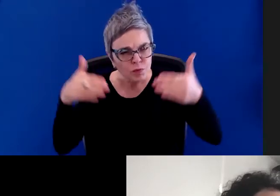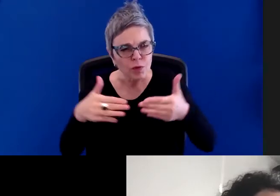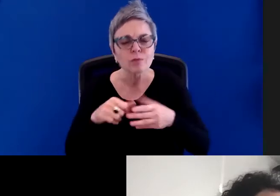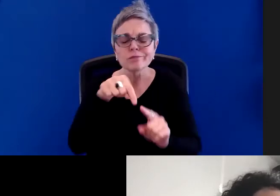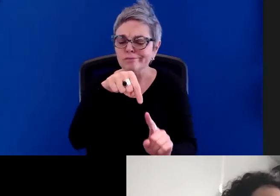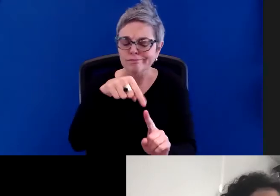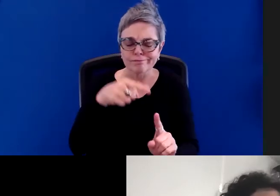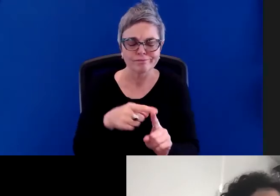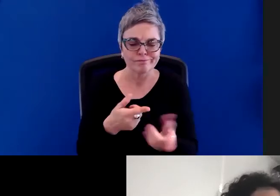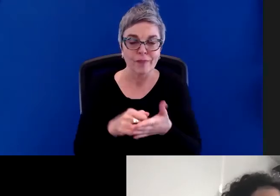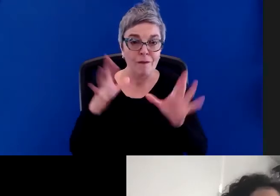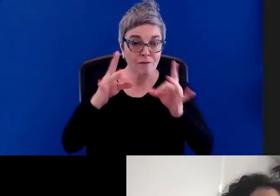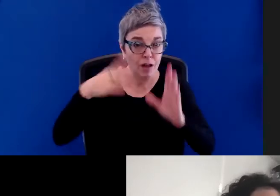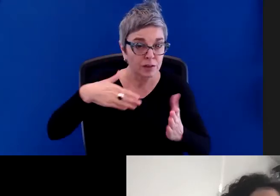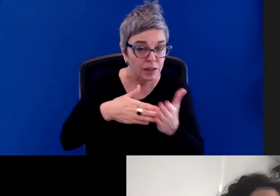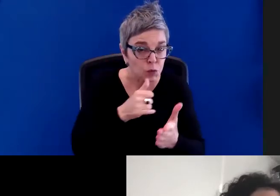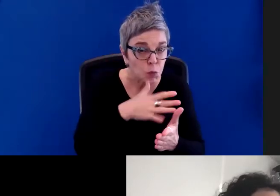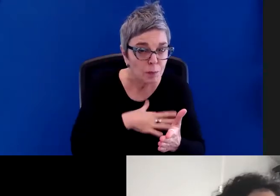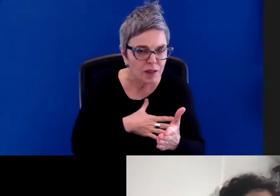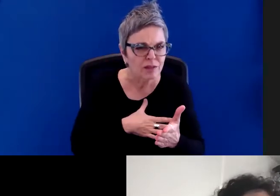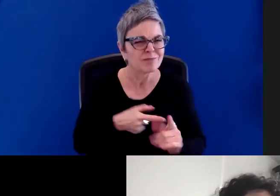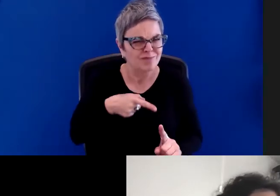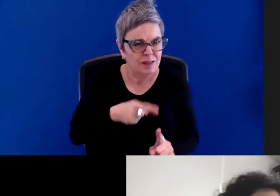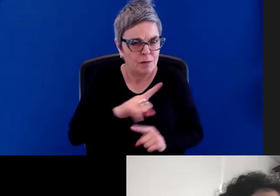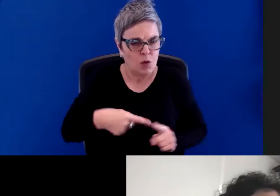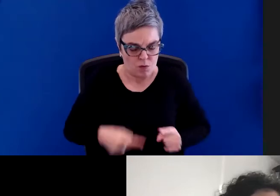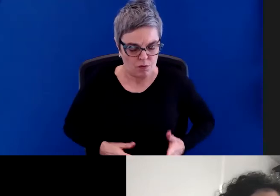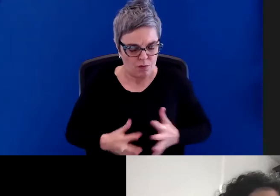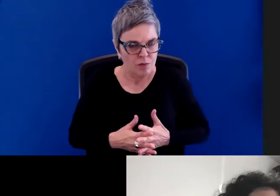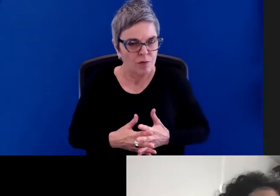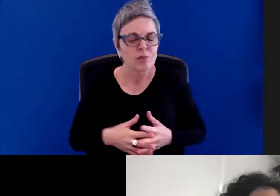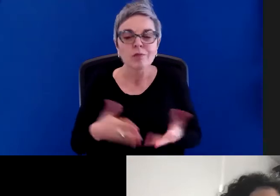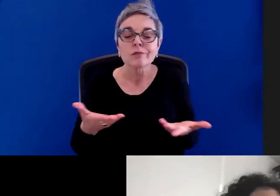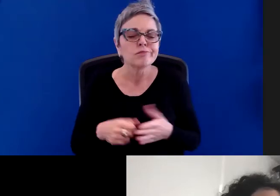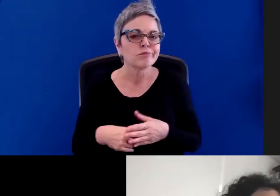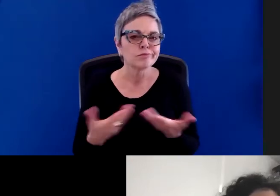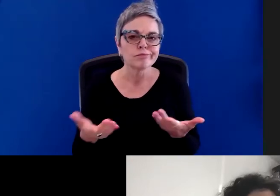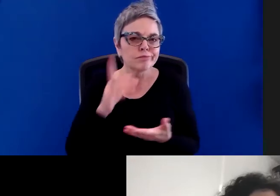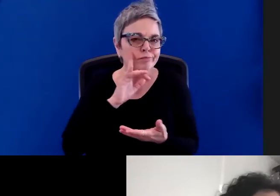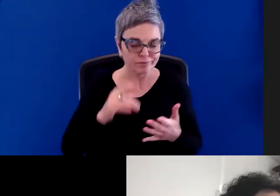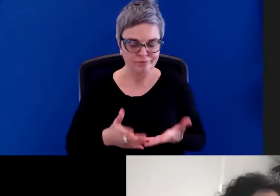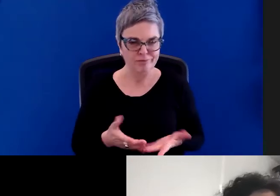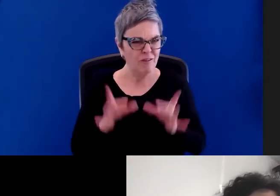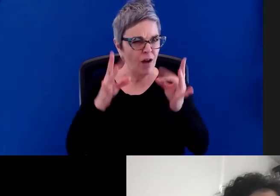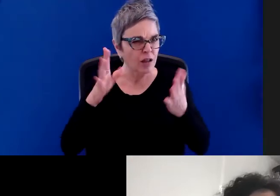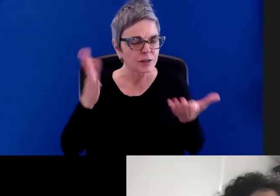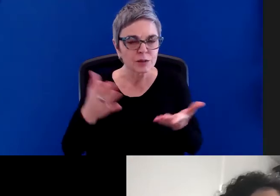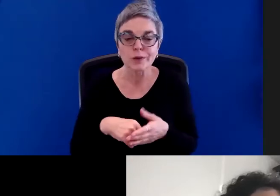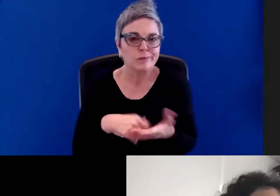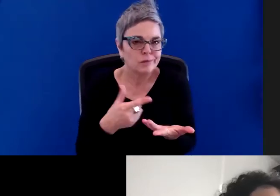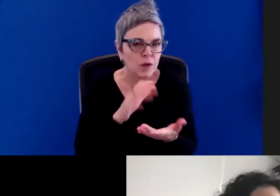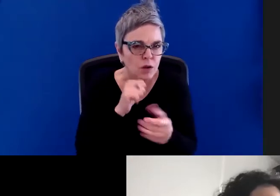women reproductively that range from lack of access to healthcare to rape and murder in